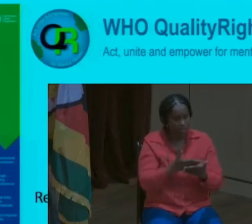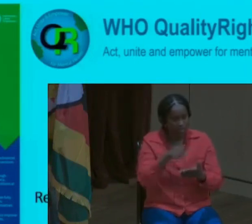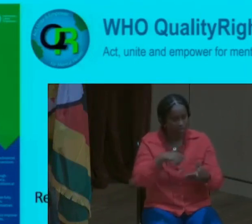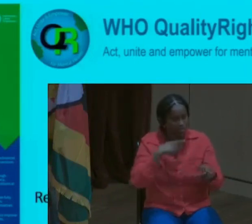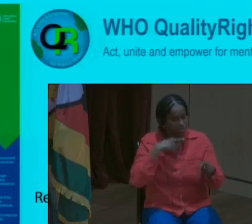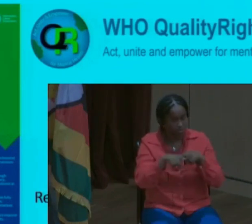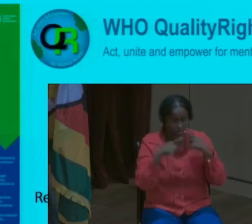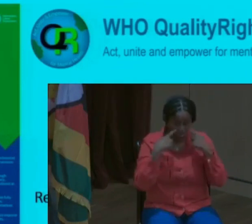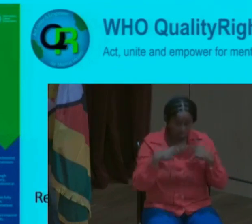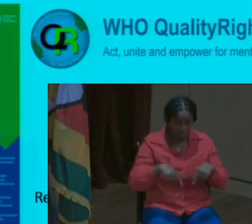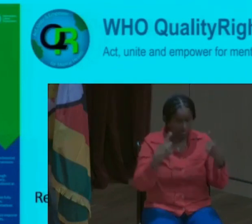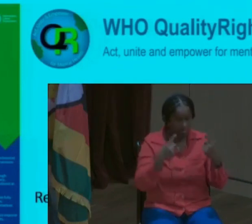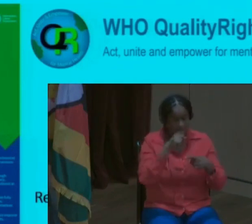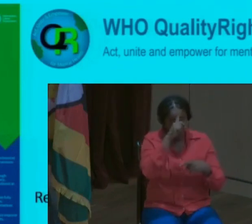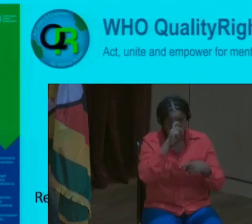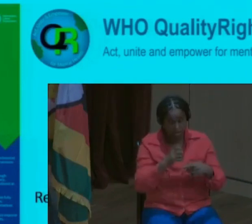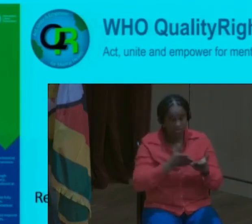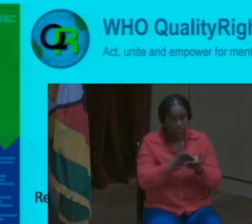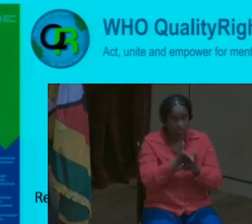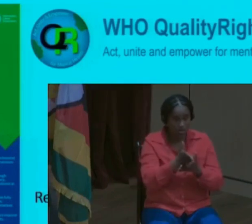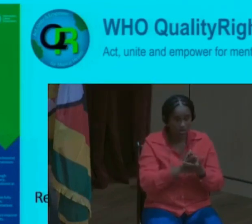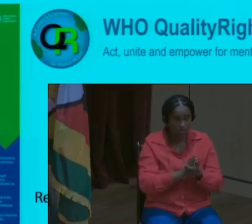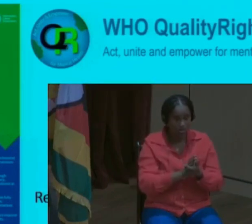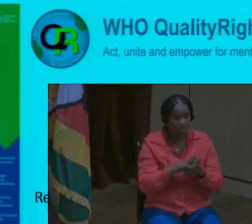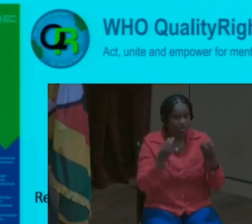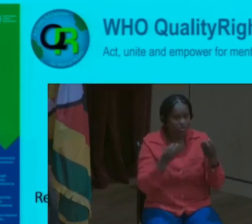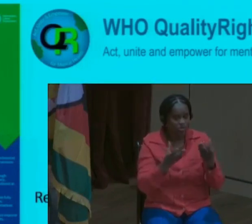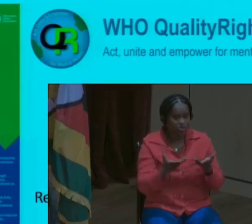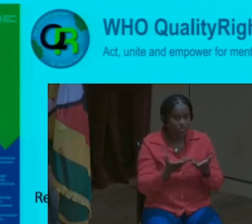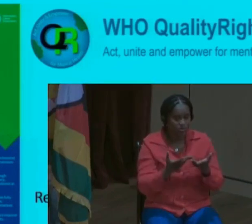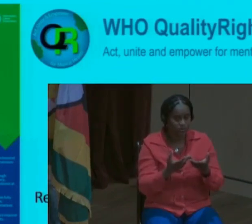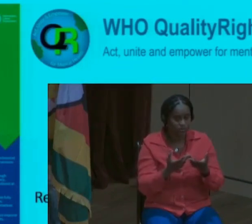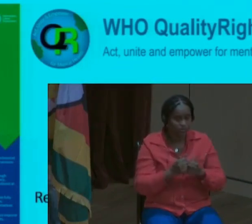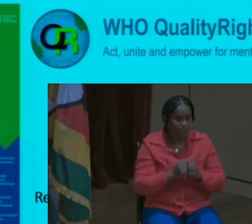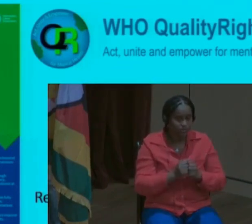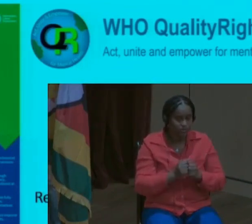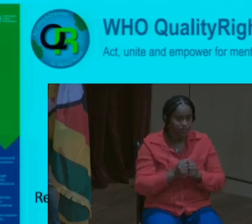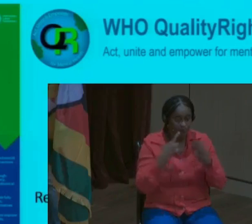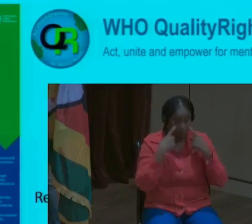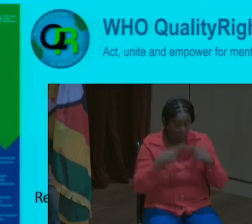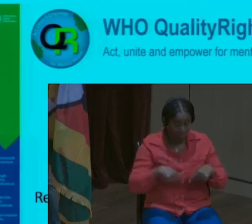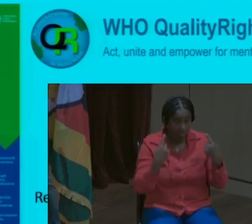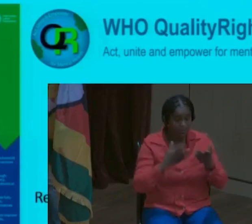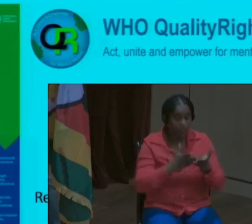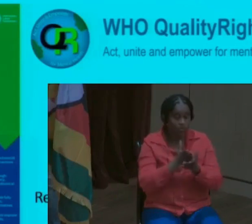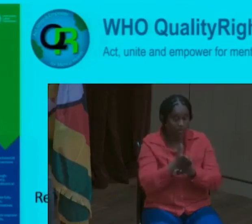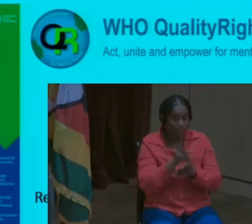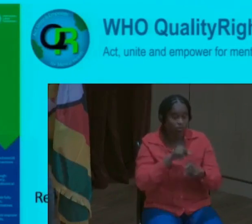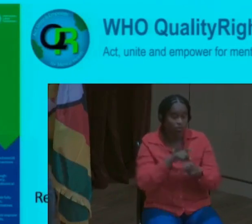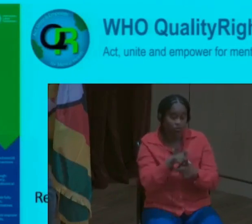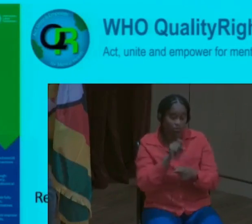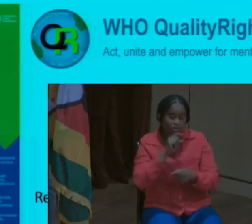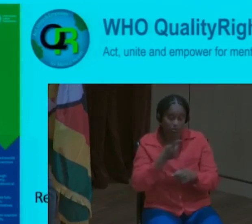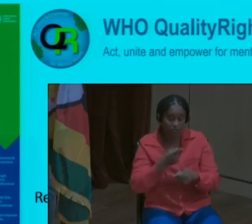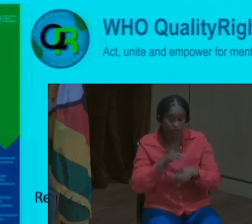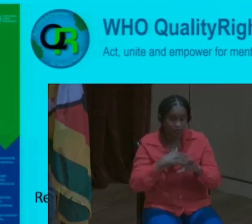COVID pandemic, and it's a very helpful booklet. You can actually download it. It's free online, and you can start reading